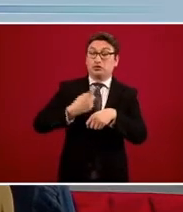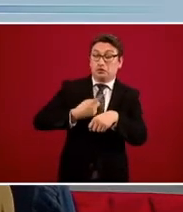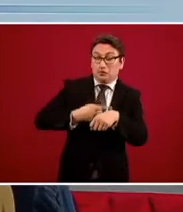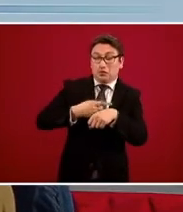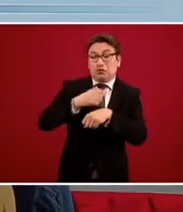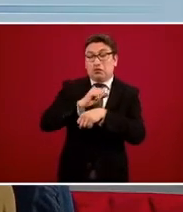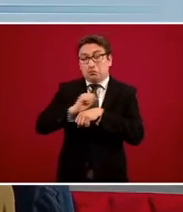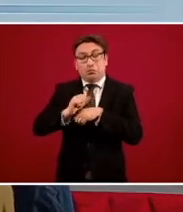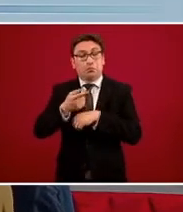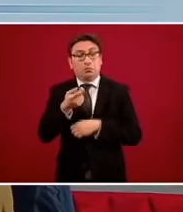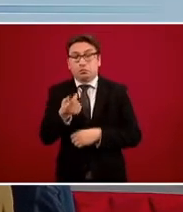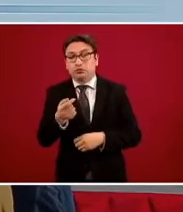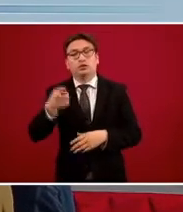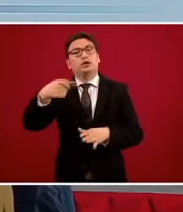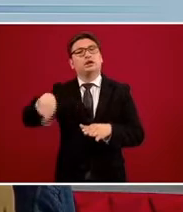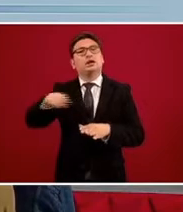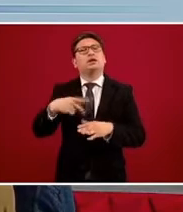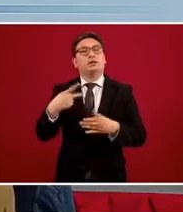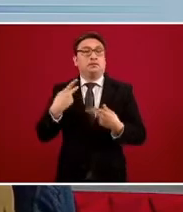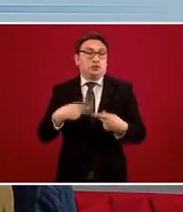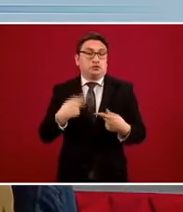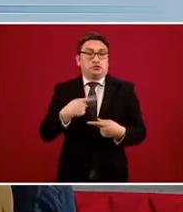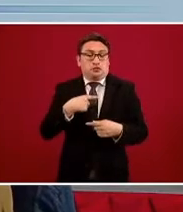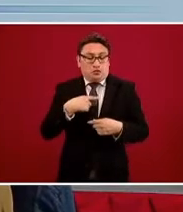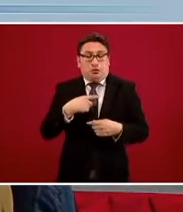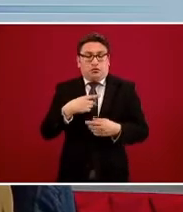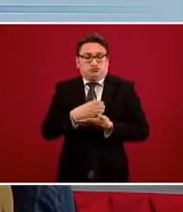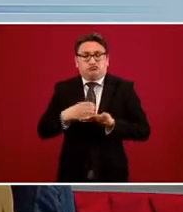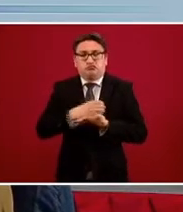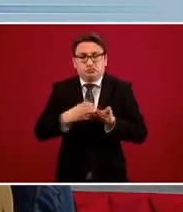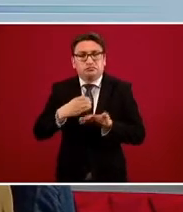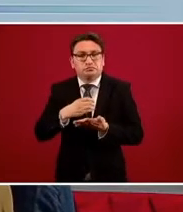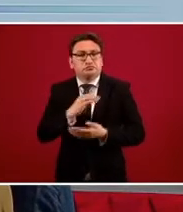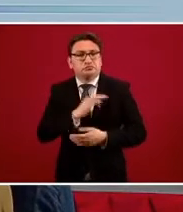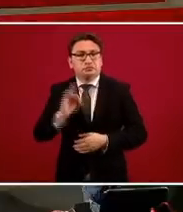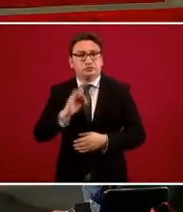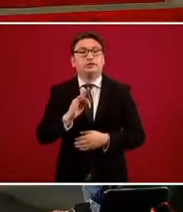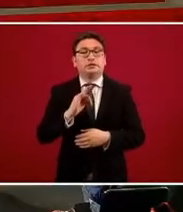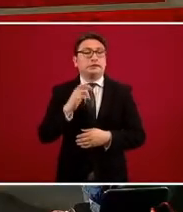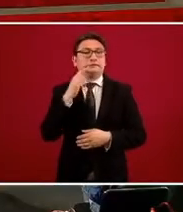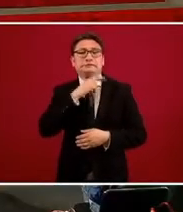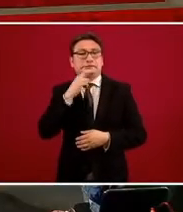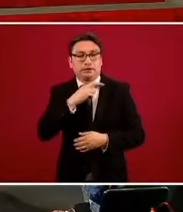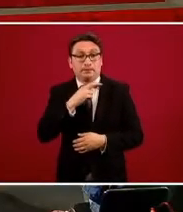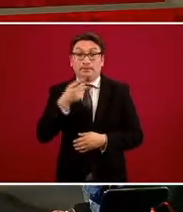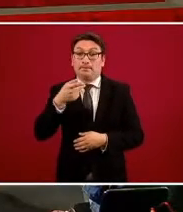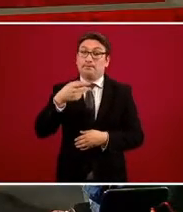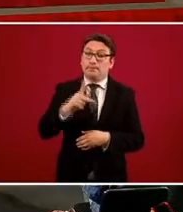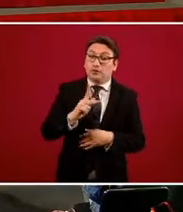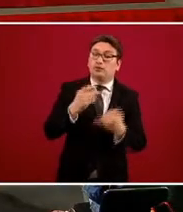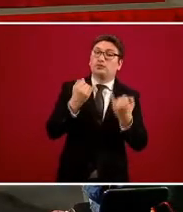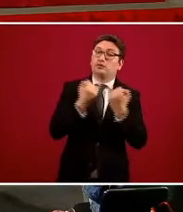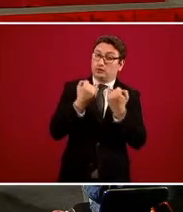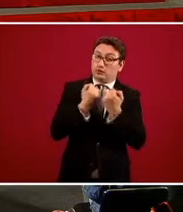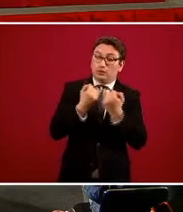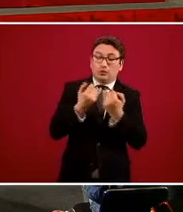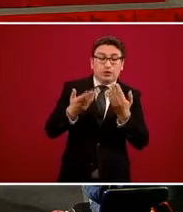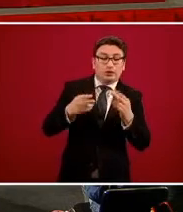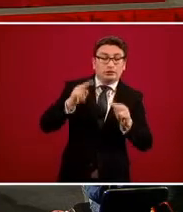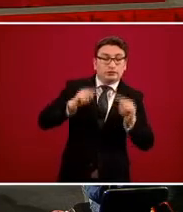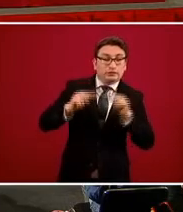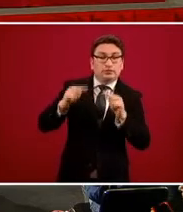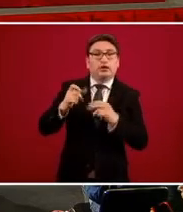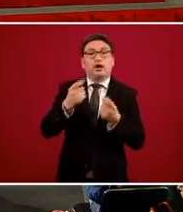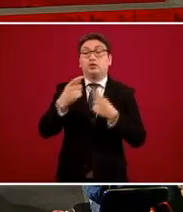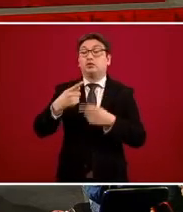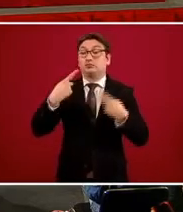Both people who have the disease in the mild version of the disease, but also an important proportion